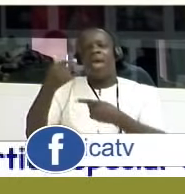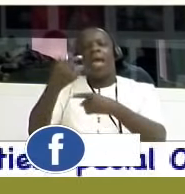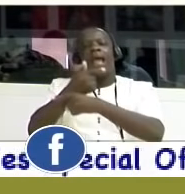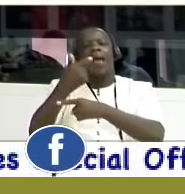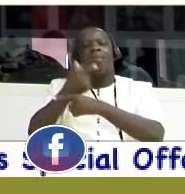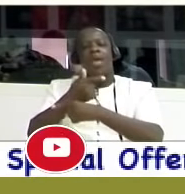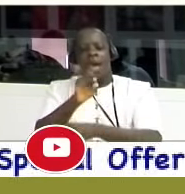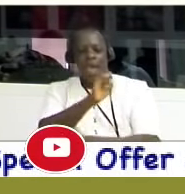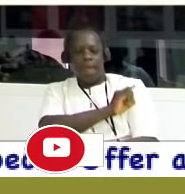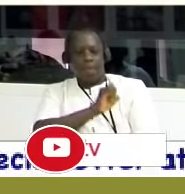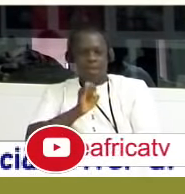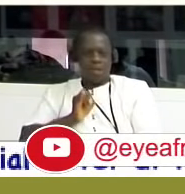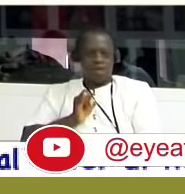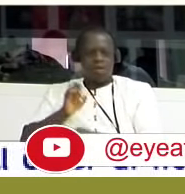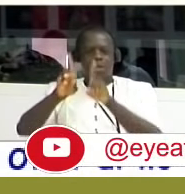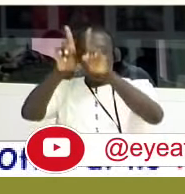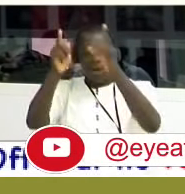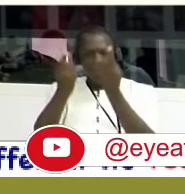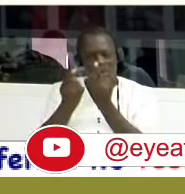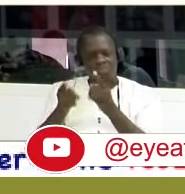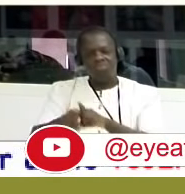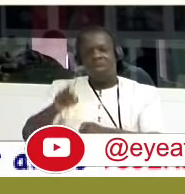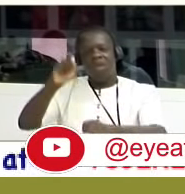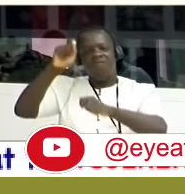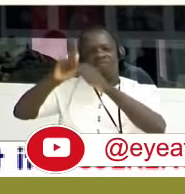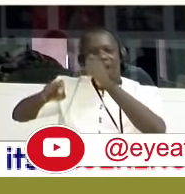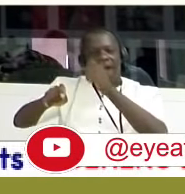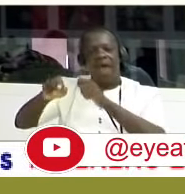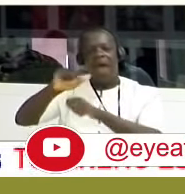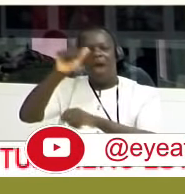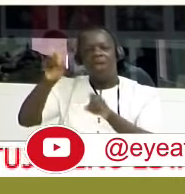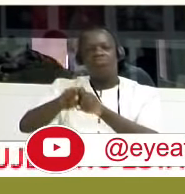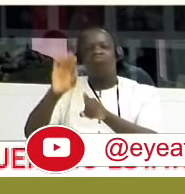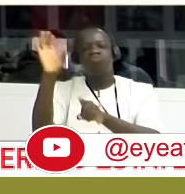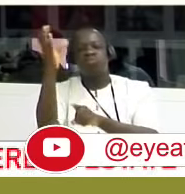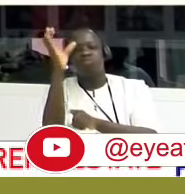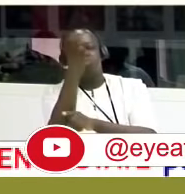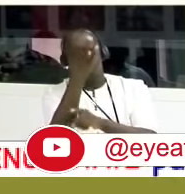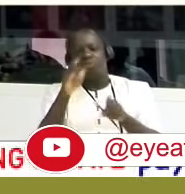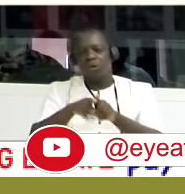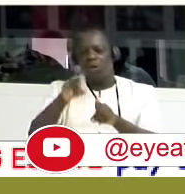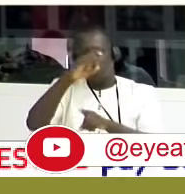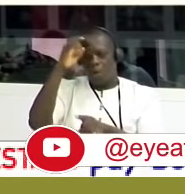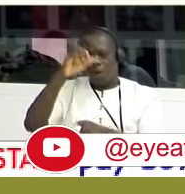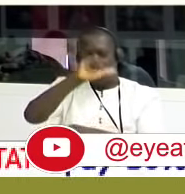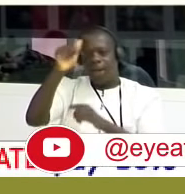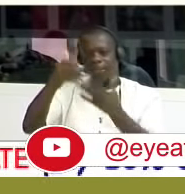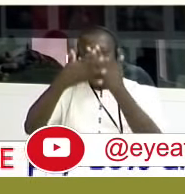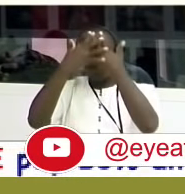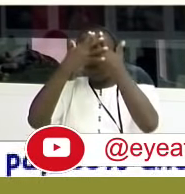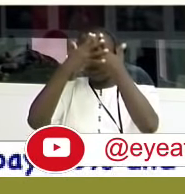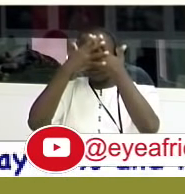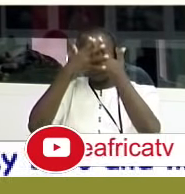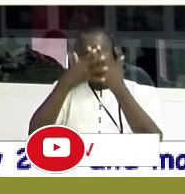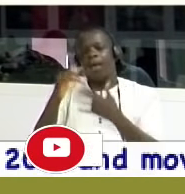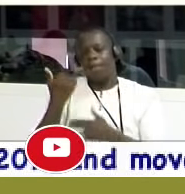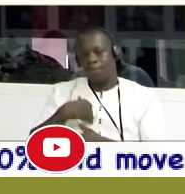Ambulance Services, as it was called then, and the prison services.